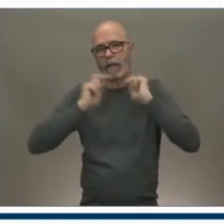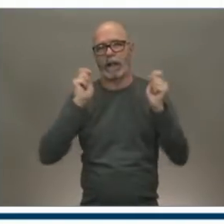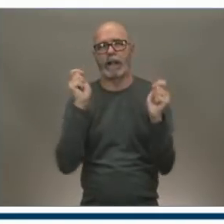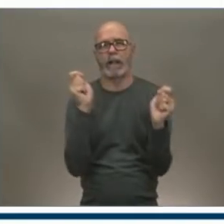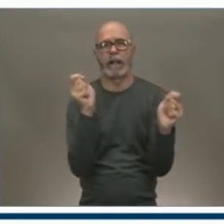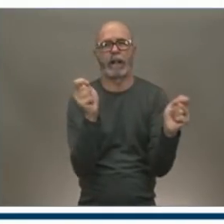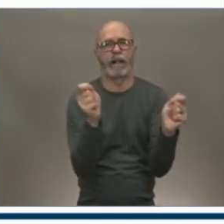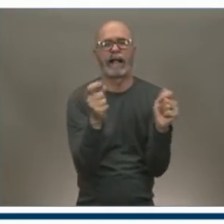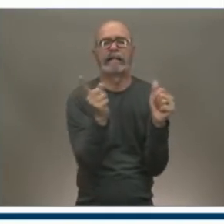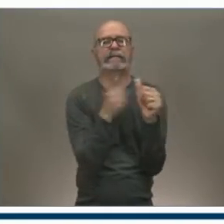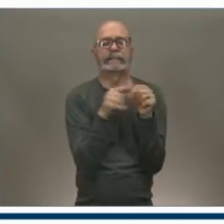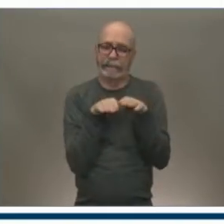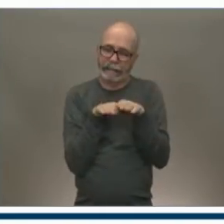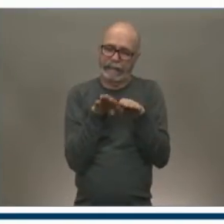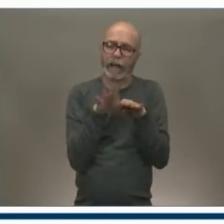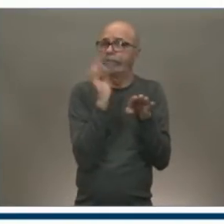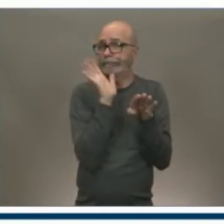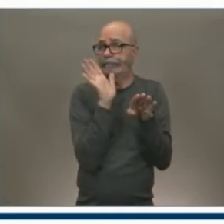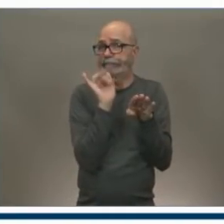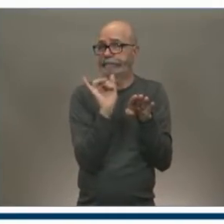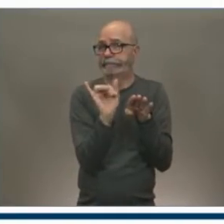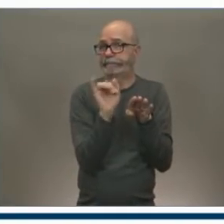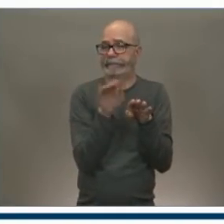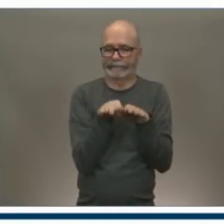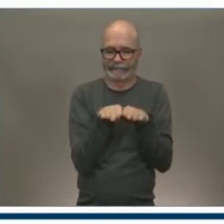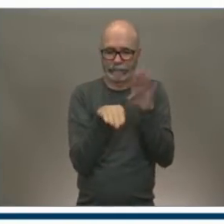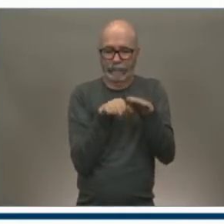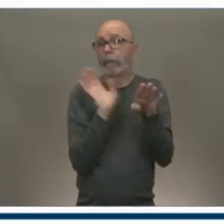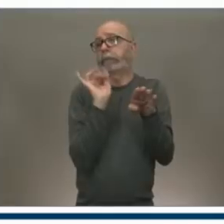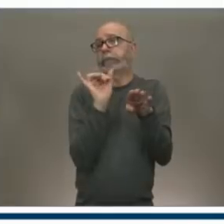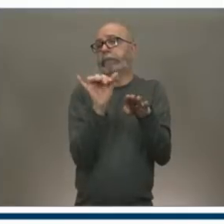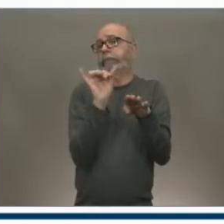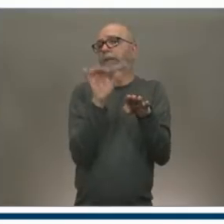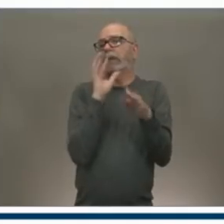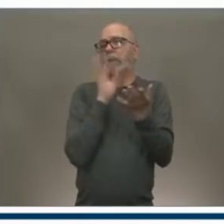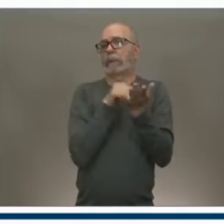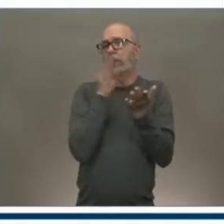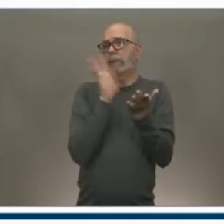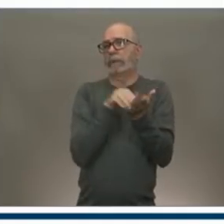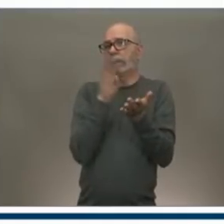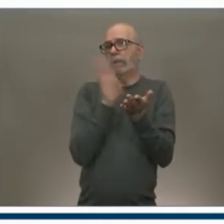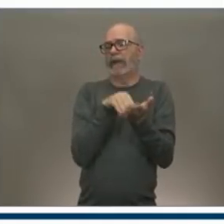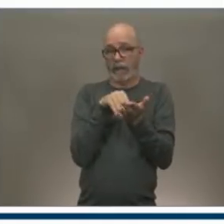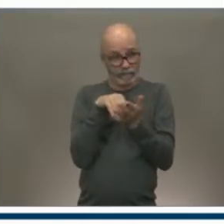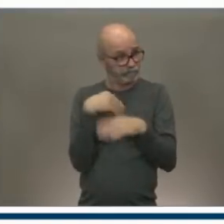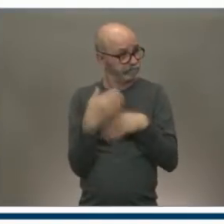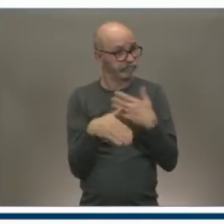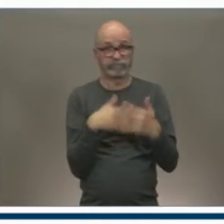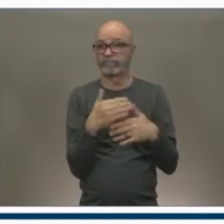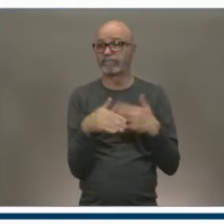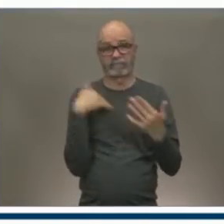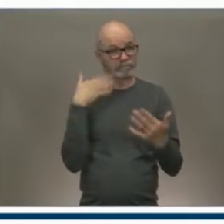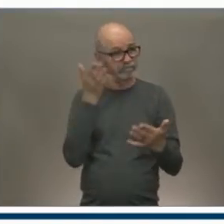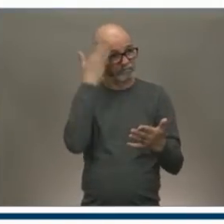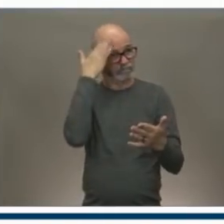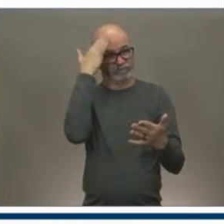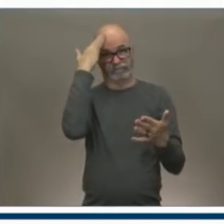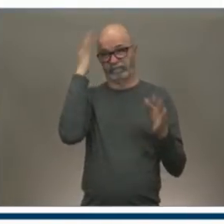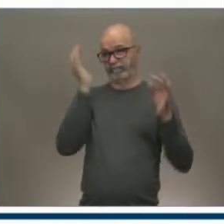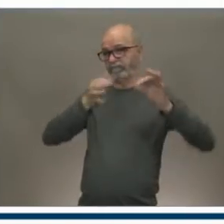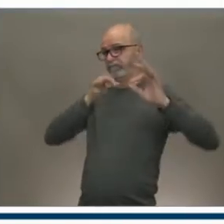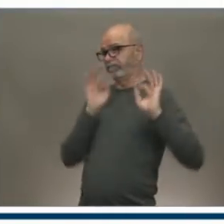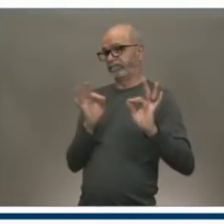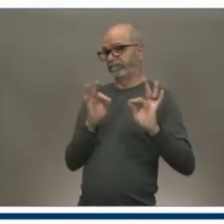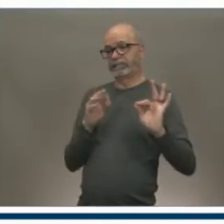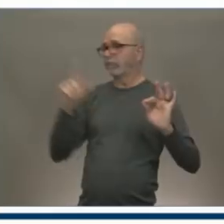scale first, learn from it. Our mantra is we have to try things out and get good before we can go fast. And we want to be in a place that